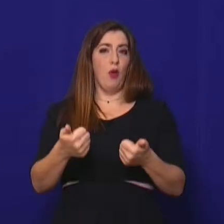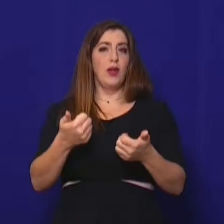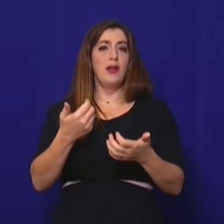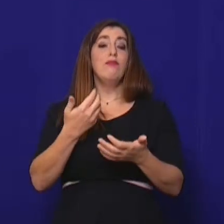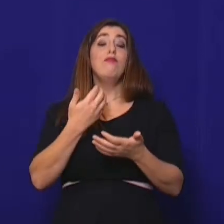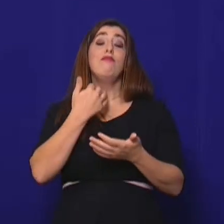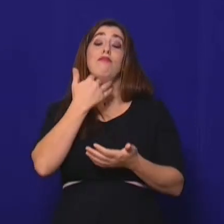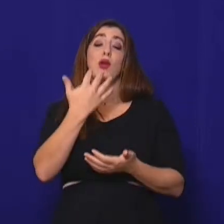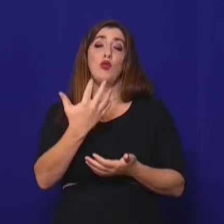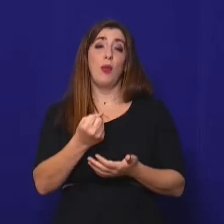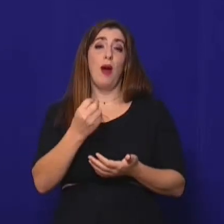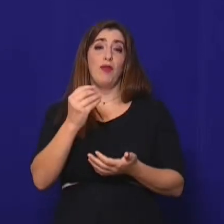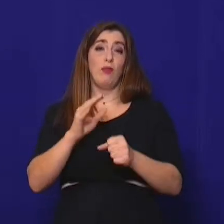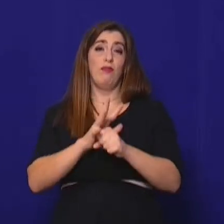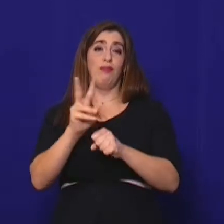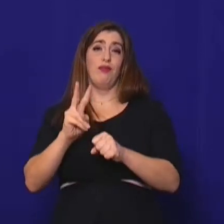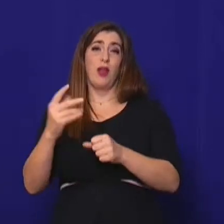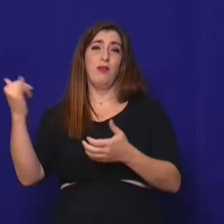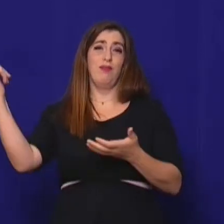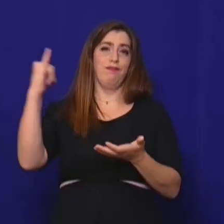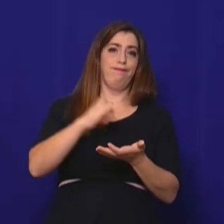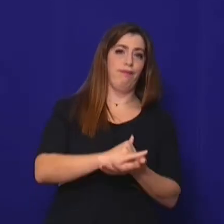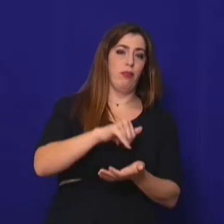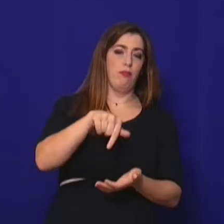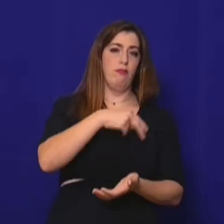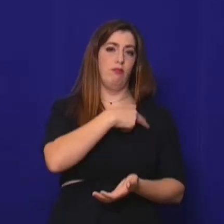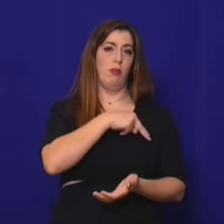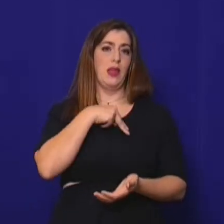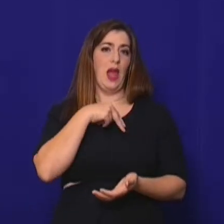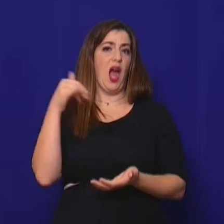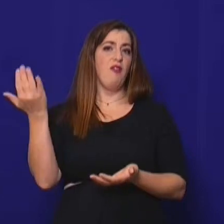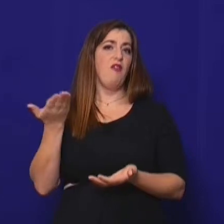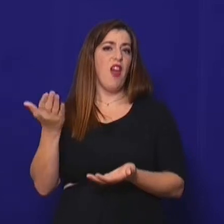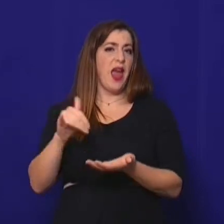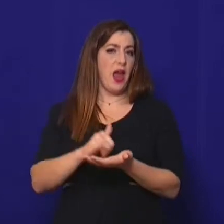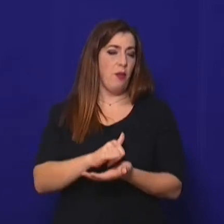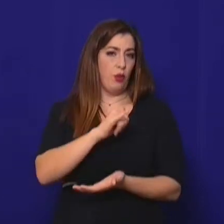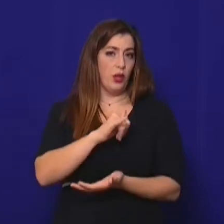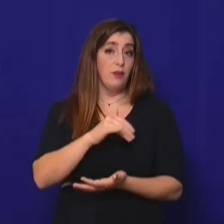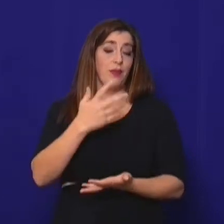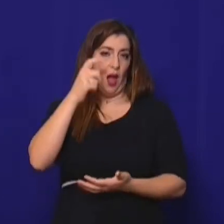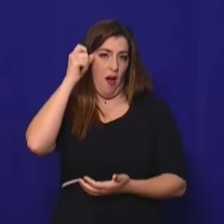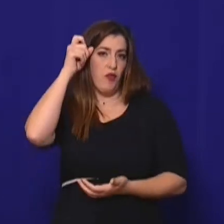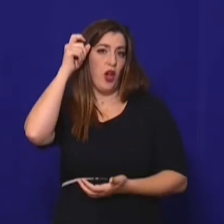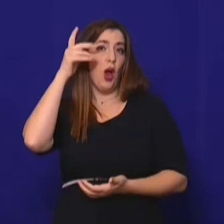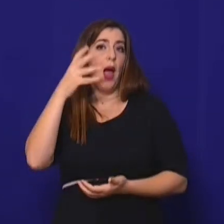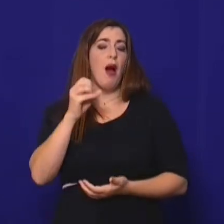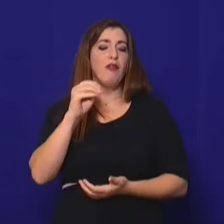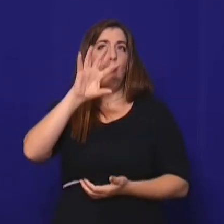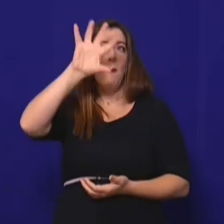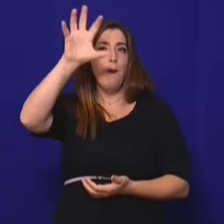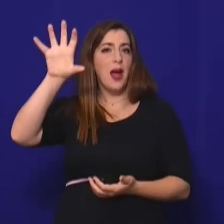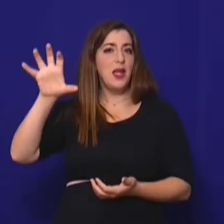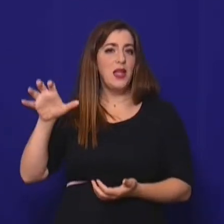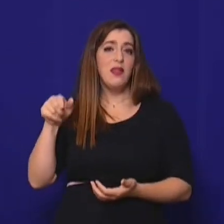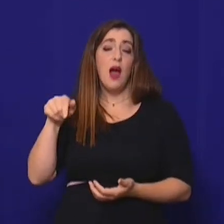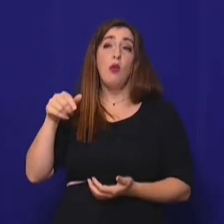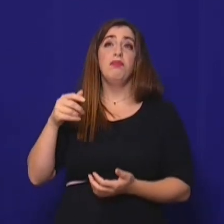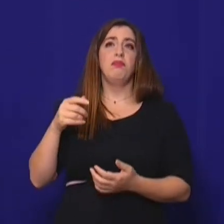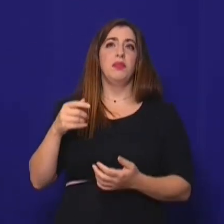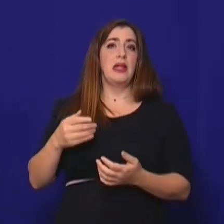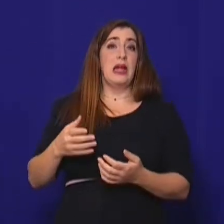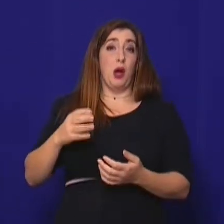niftakru li hemm ħafna pajjiżi oħrajn li għandhom rati għolin ħafna iktar minn tagħna, allura rridu nipproteġu u għalhekk hemm